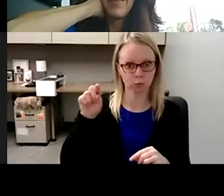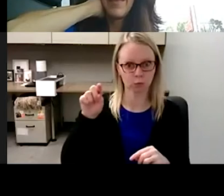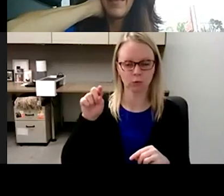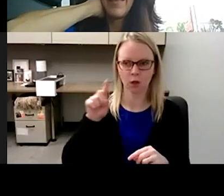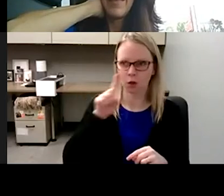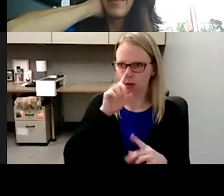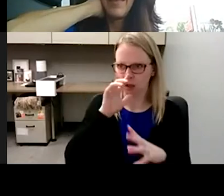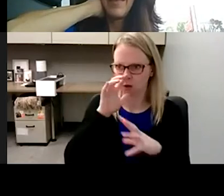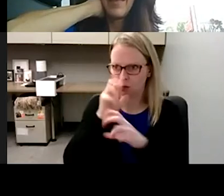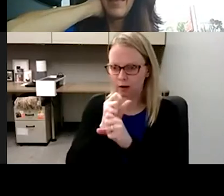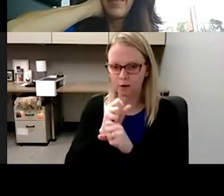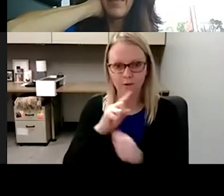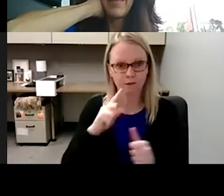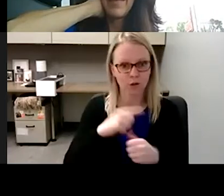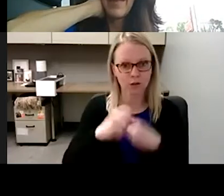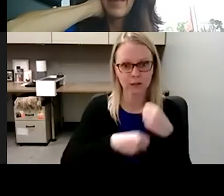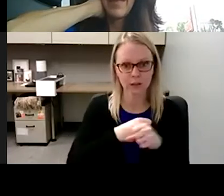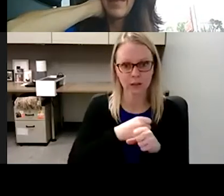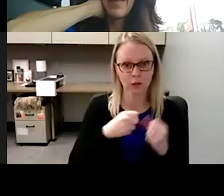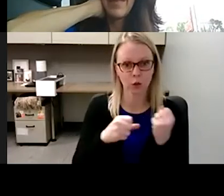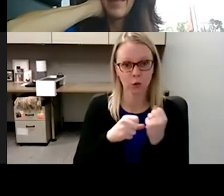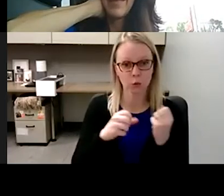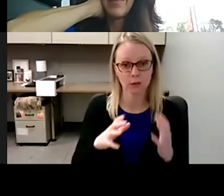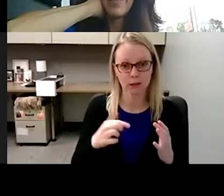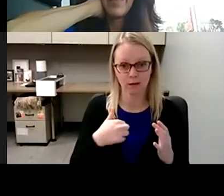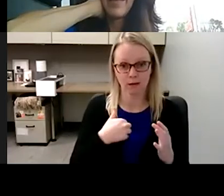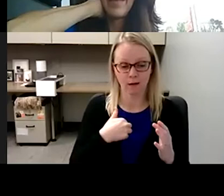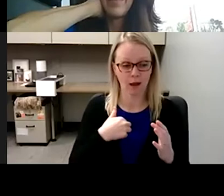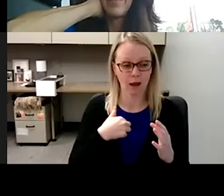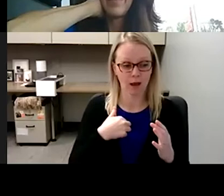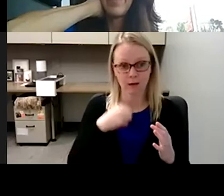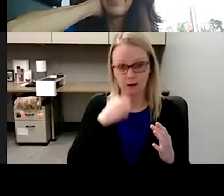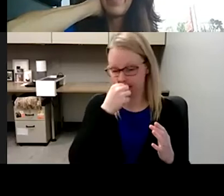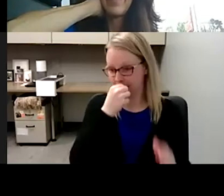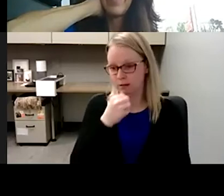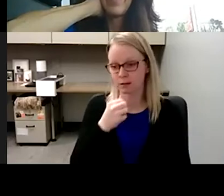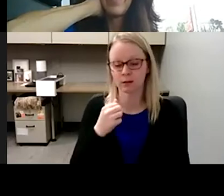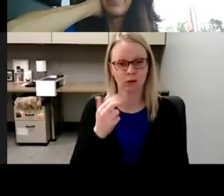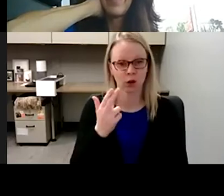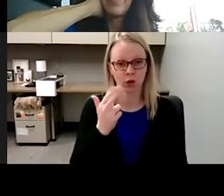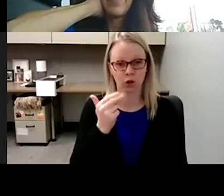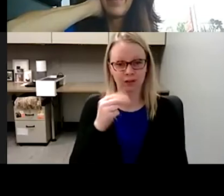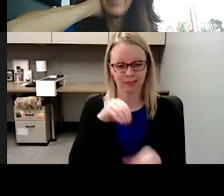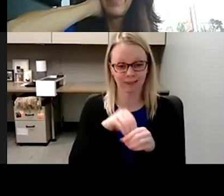first year as an associate, I was assigned to 13 different industries. Now, this were all very